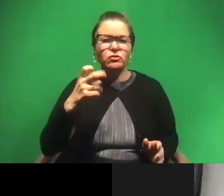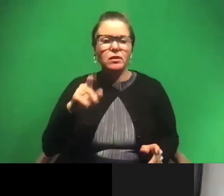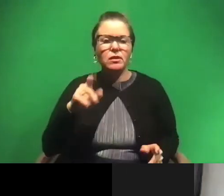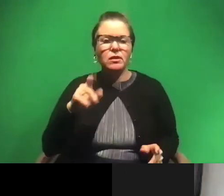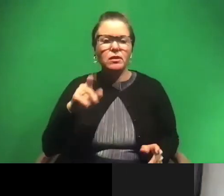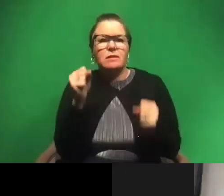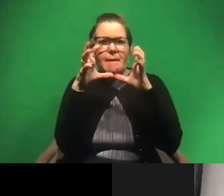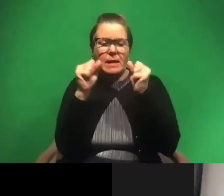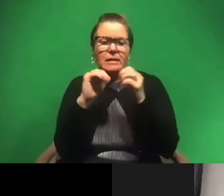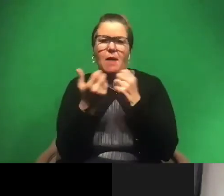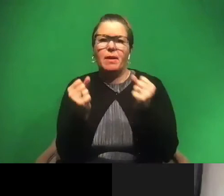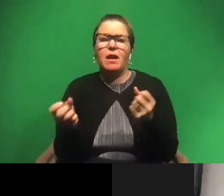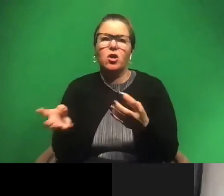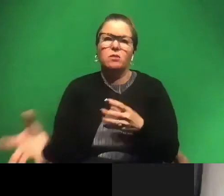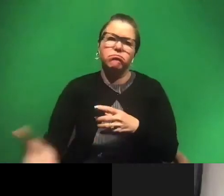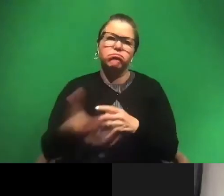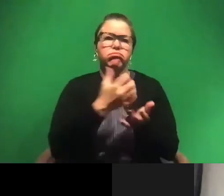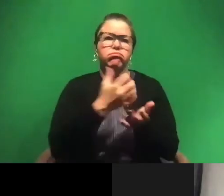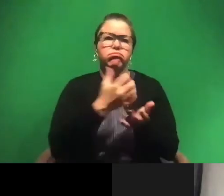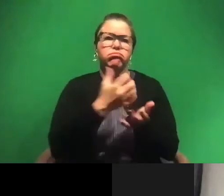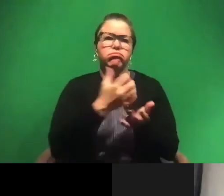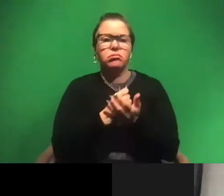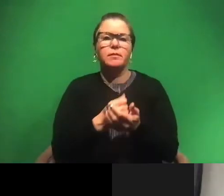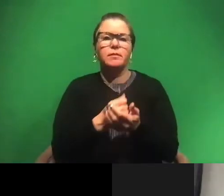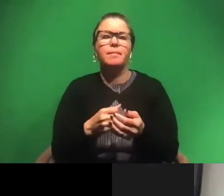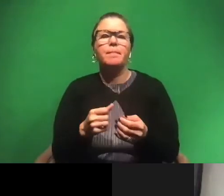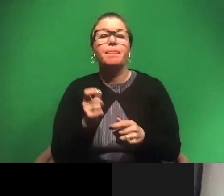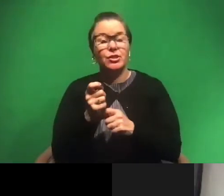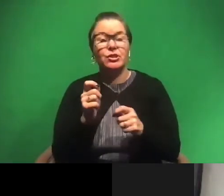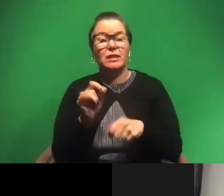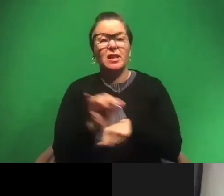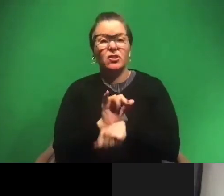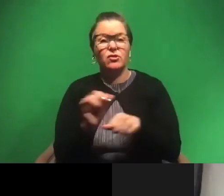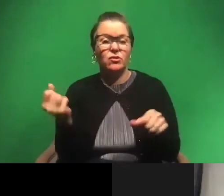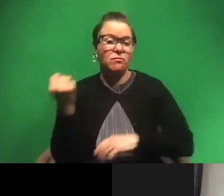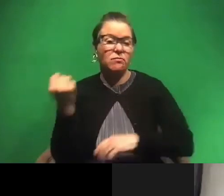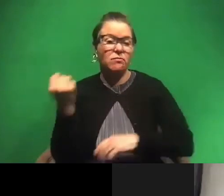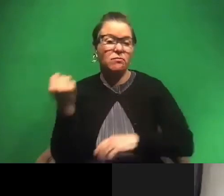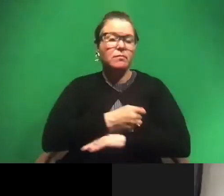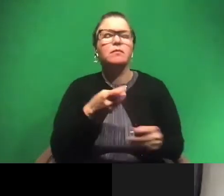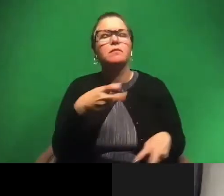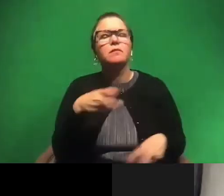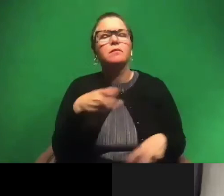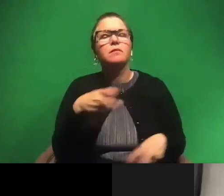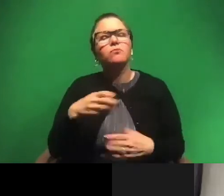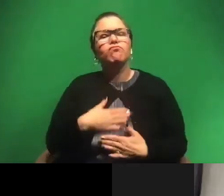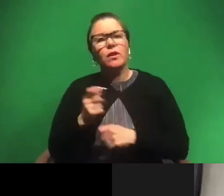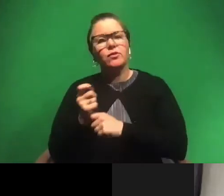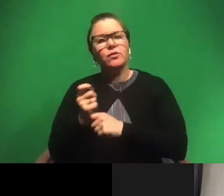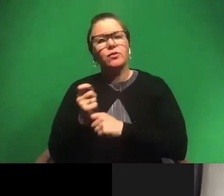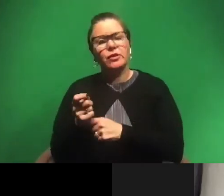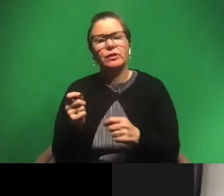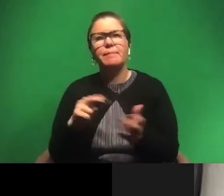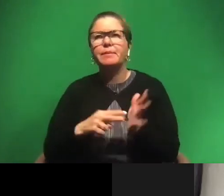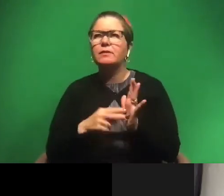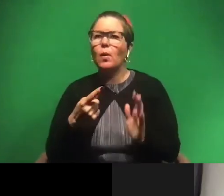catch. And then when the fishery started to collapse, they switched it just to recreational fishery, which means that only like you and me could go